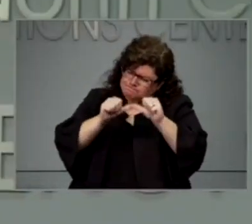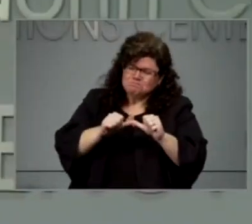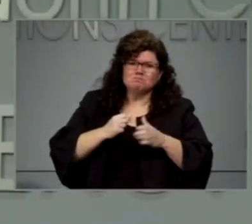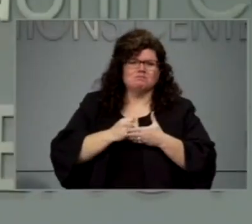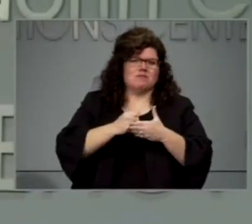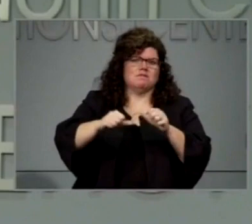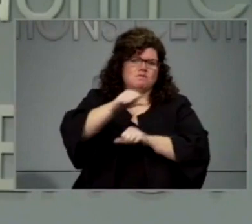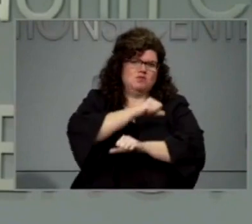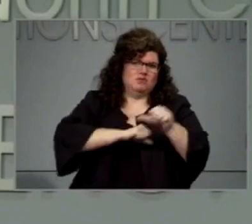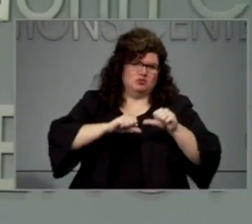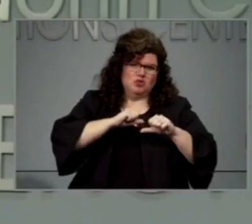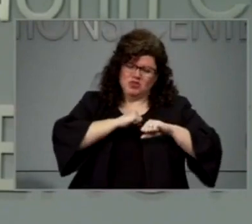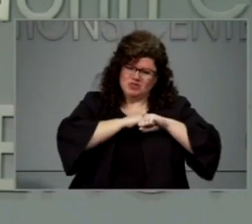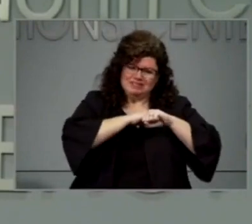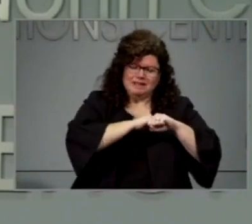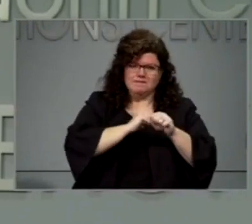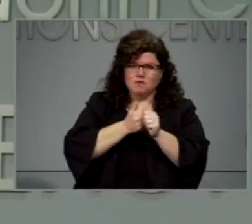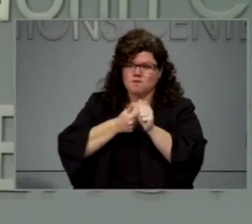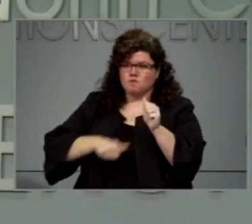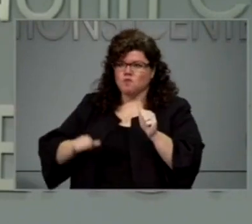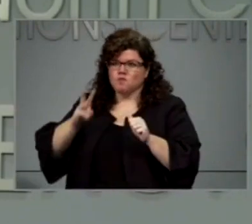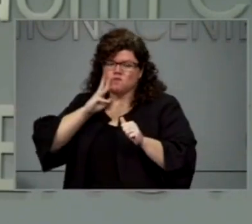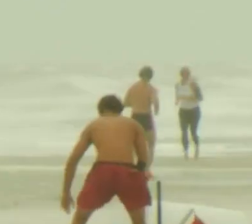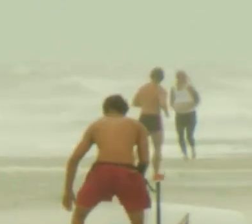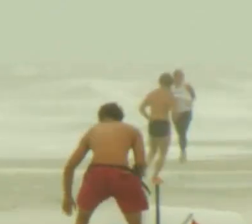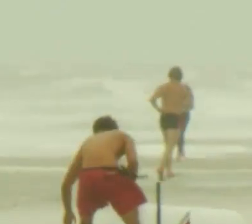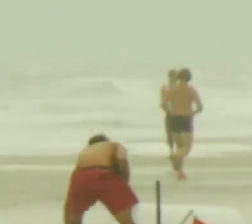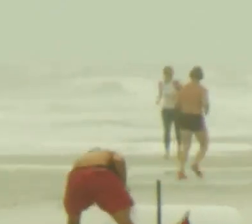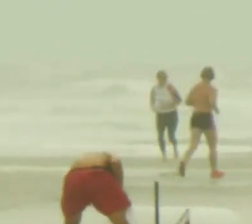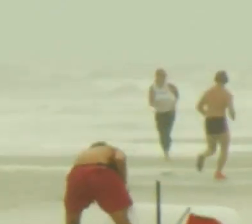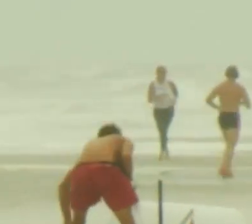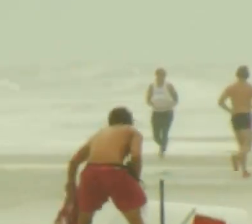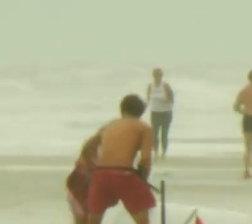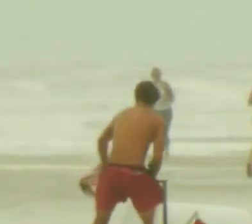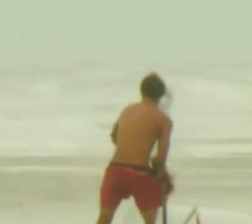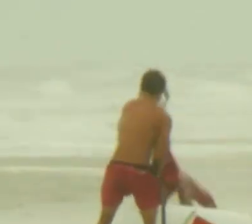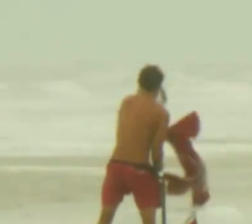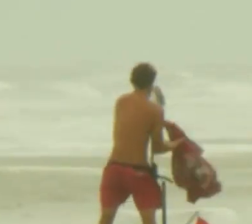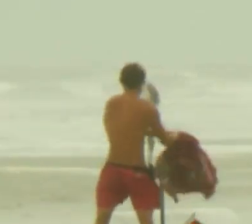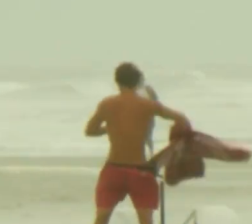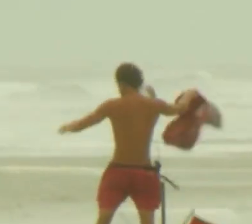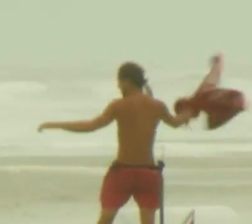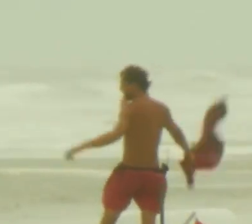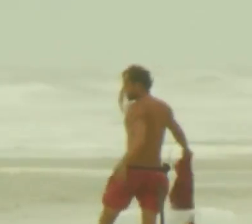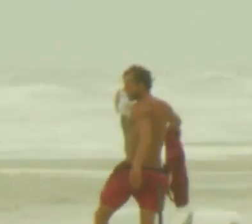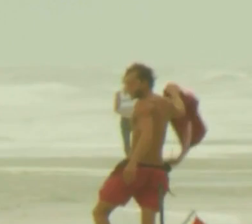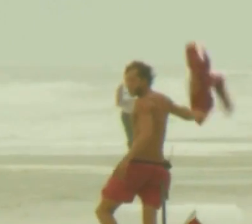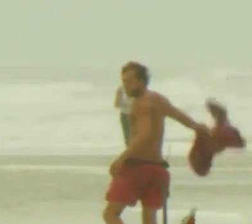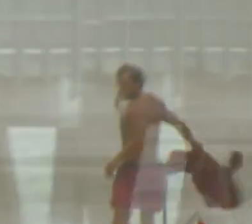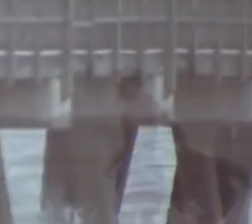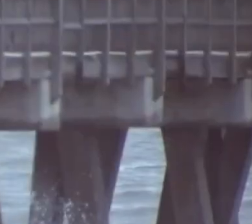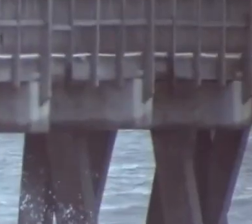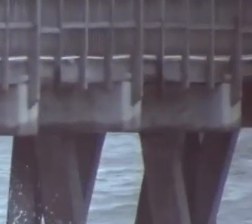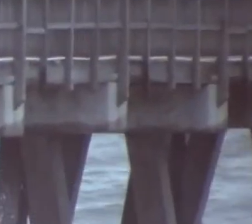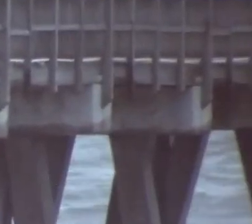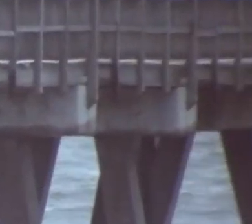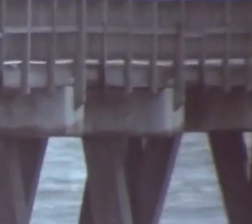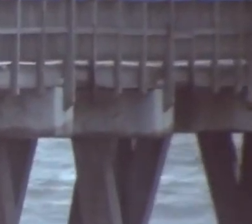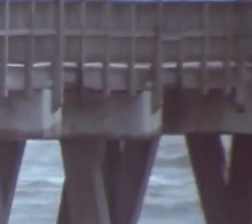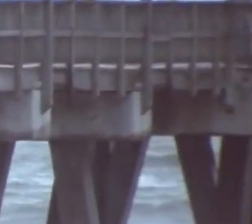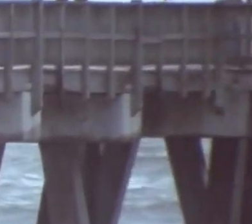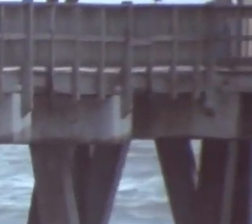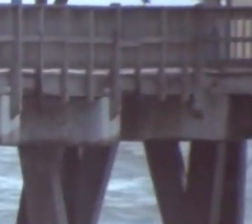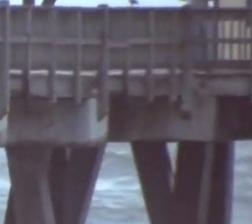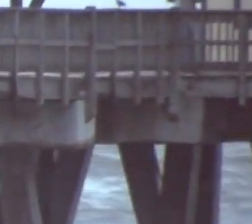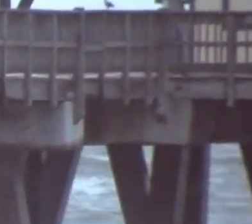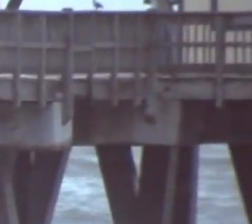THE WIND AND WATER AS WELL AS FROM THE VIRUS. THE HIGH WINDS COULD CREATE WIDESPREAD POWER OUTAGES FROM THE MID-ATLANTIC INTO THE